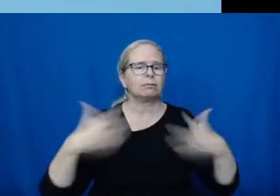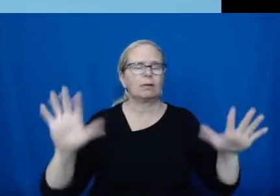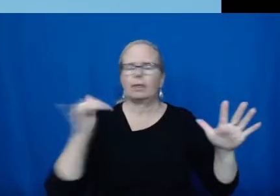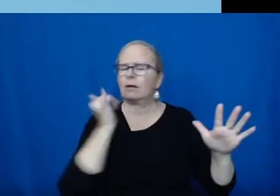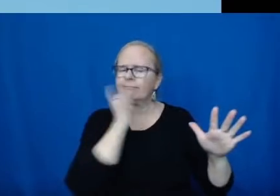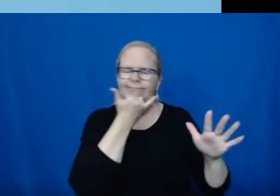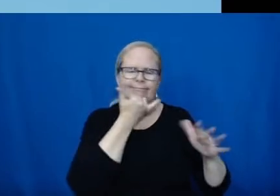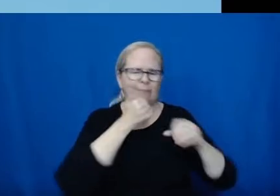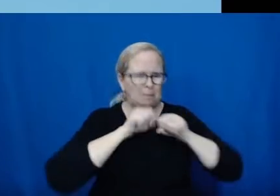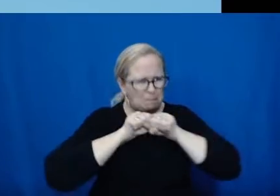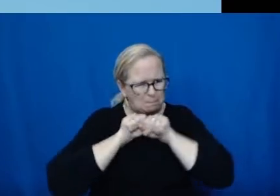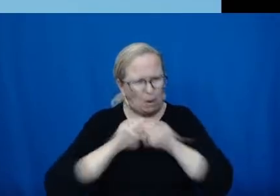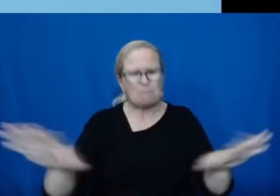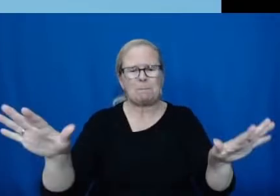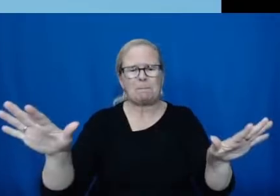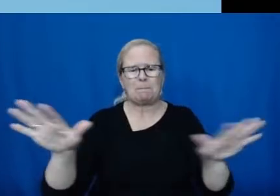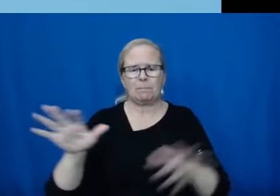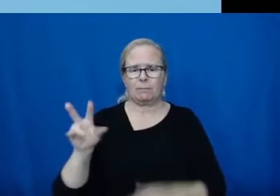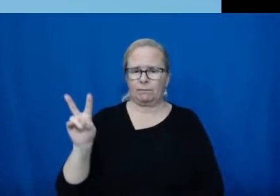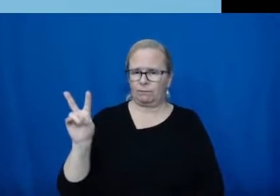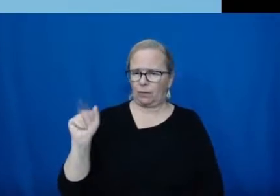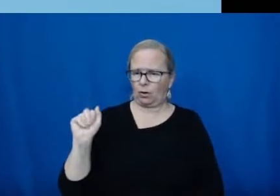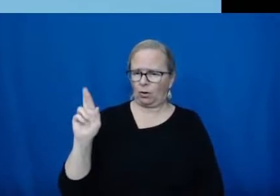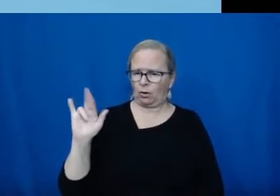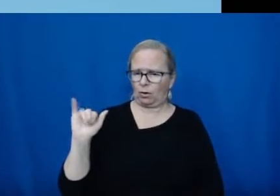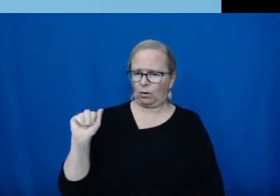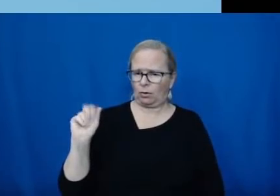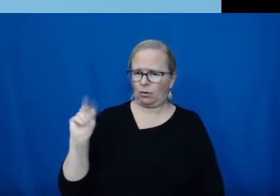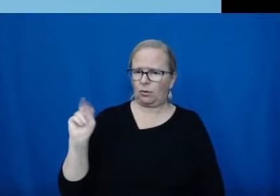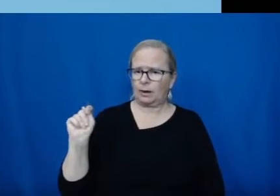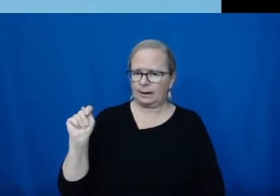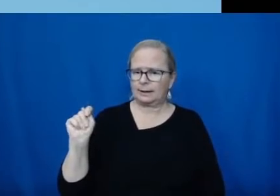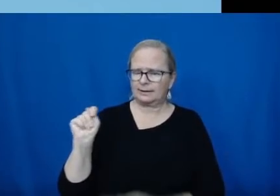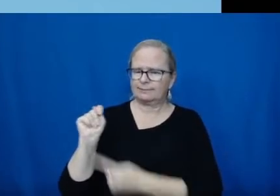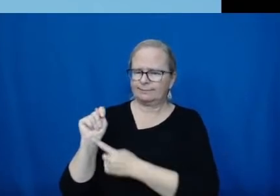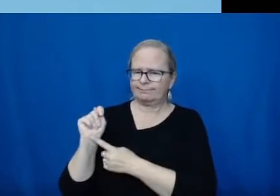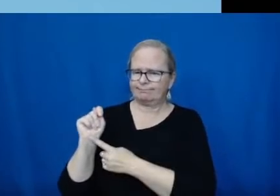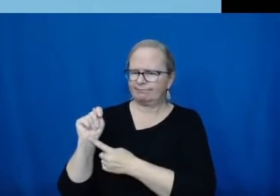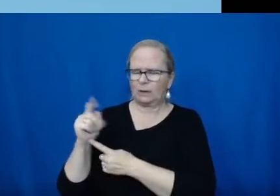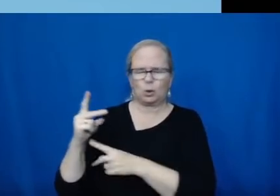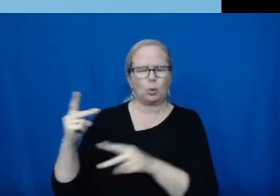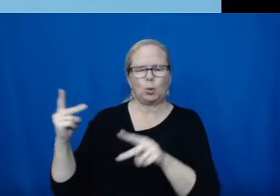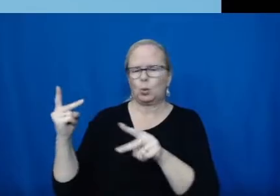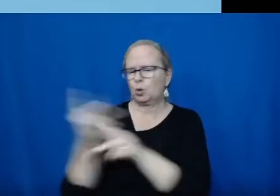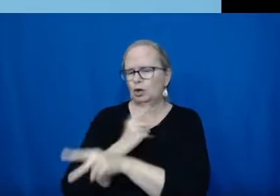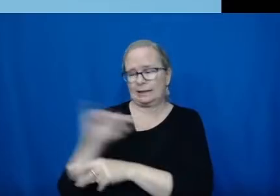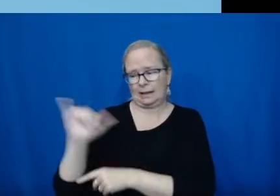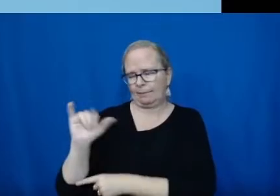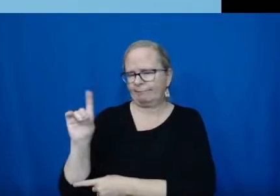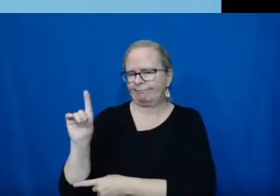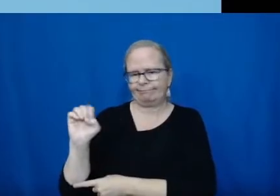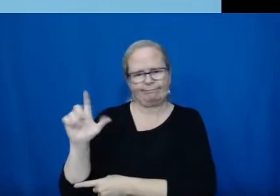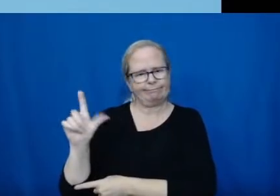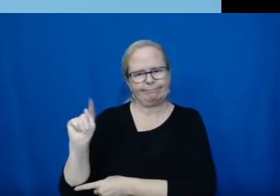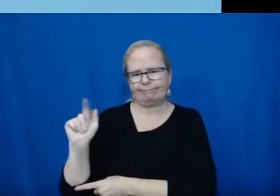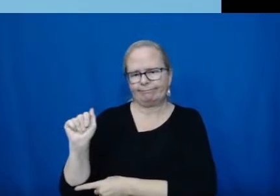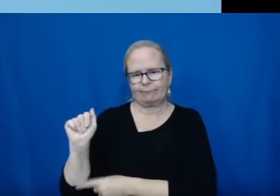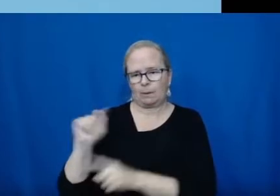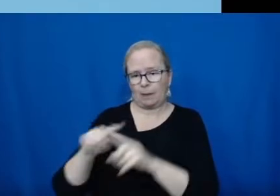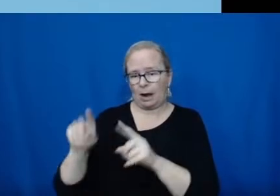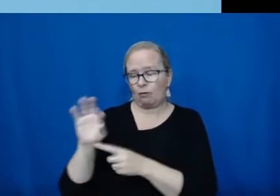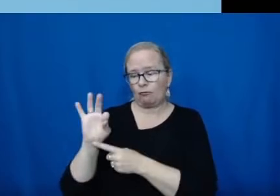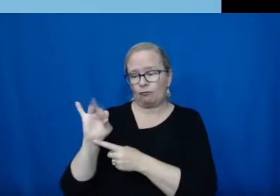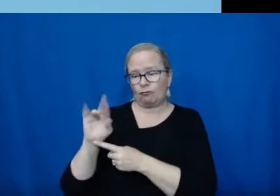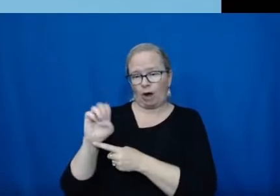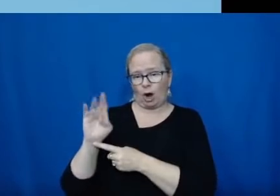breaks always worked. Whenever they were implemented, we had decrease. We had very steep decrease in cases. And all our shutdowns